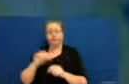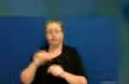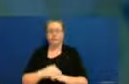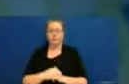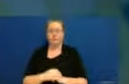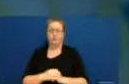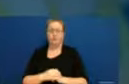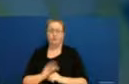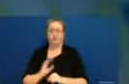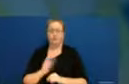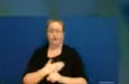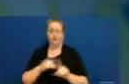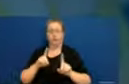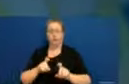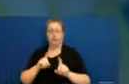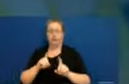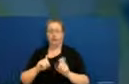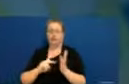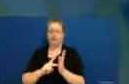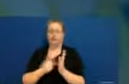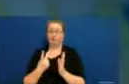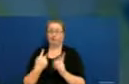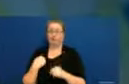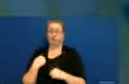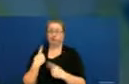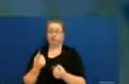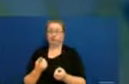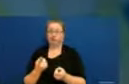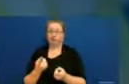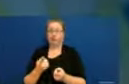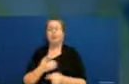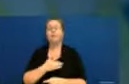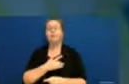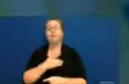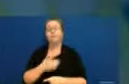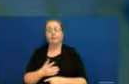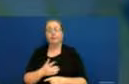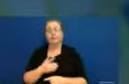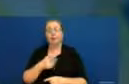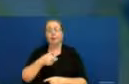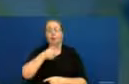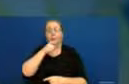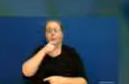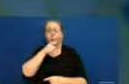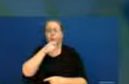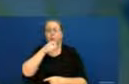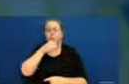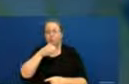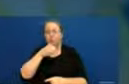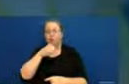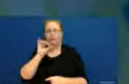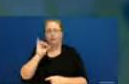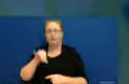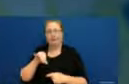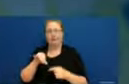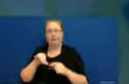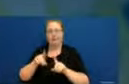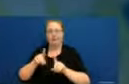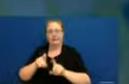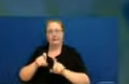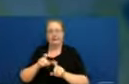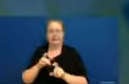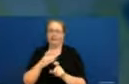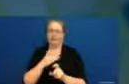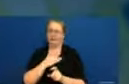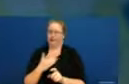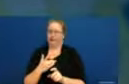times since August, and now about 2/3 of the tests are done by the spit and gargle test, which is great. It's a lot easier